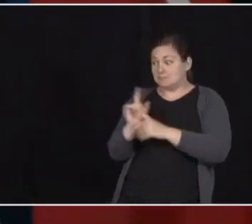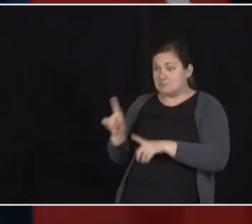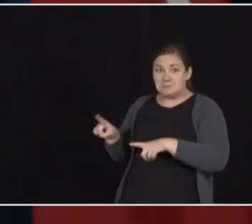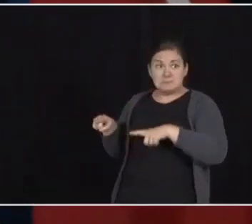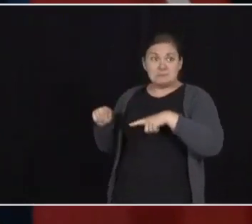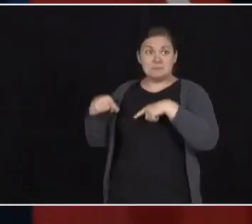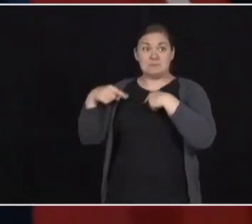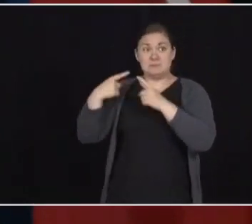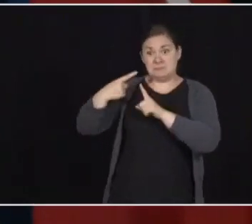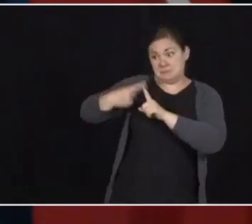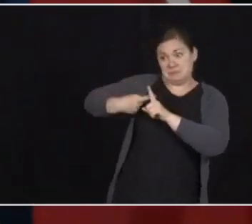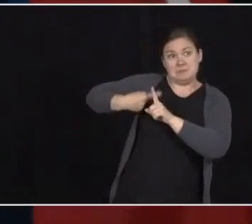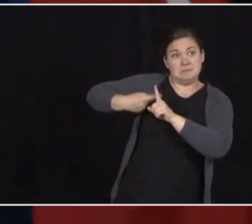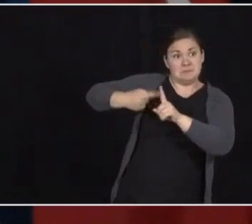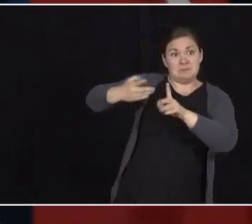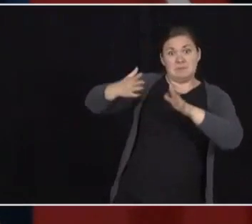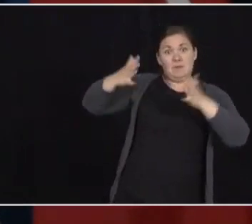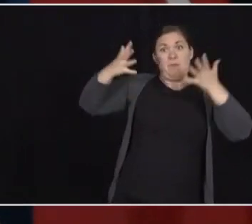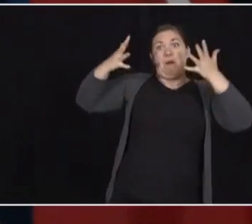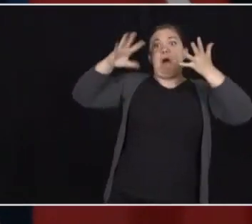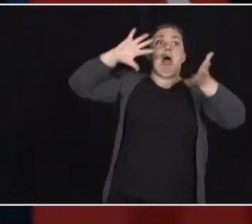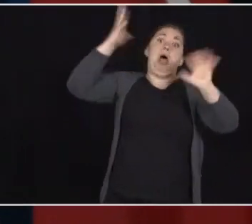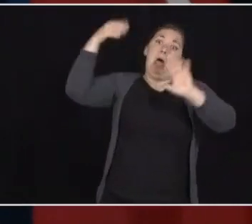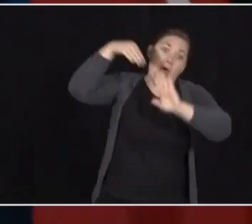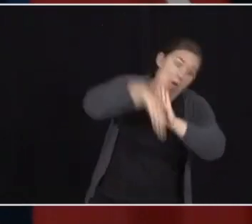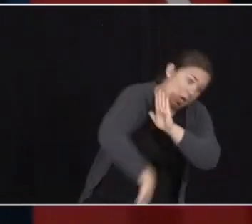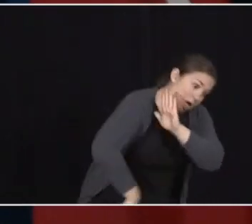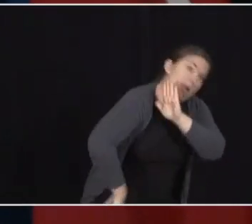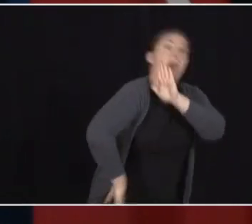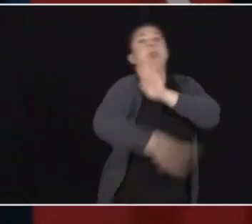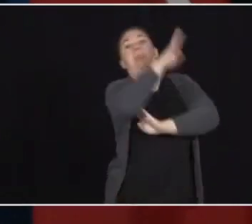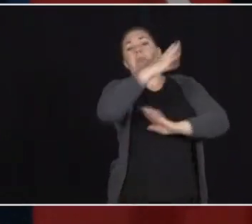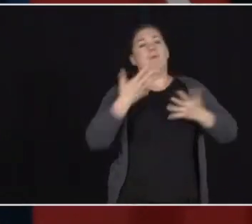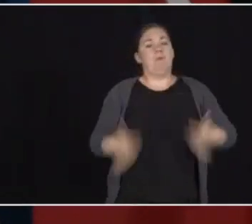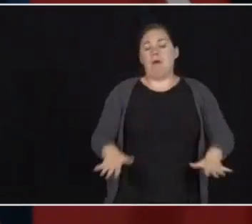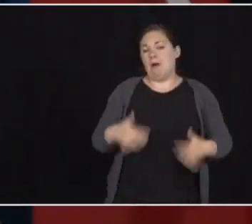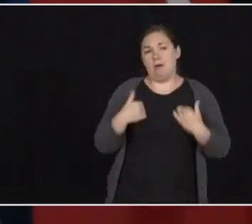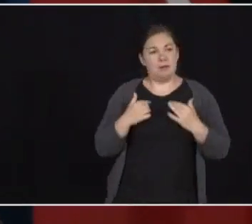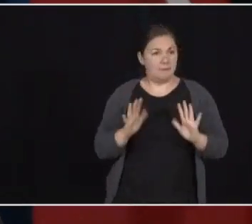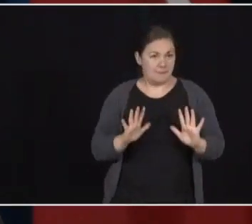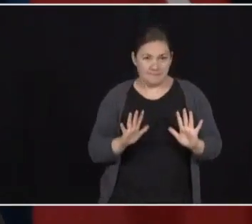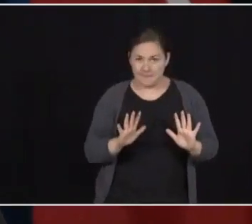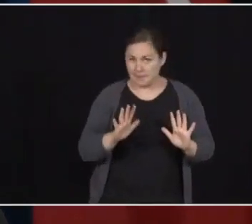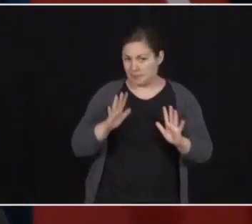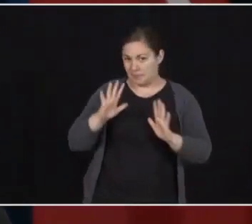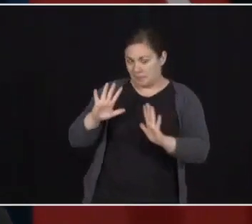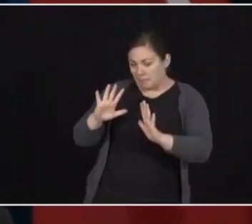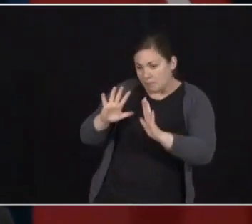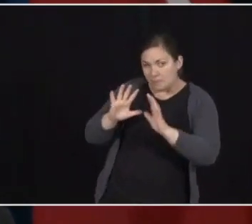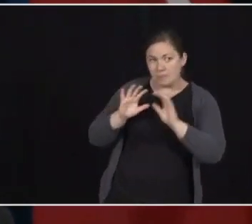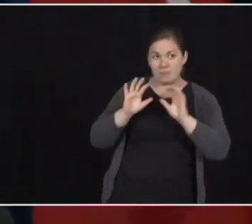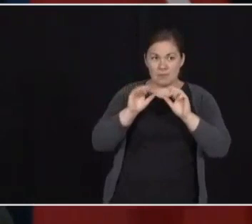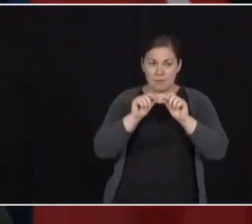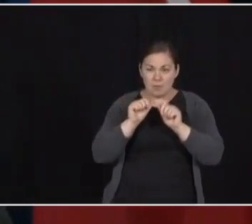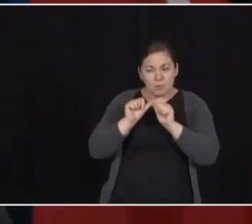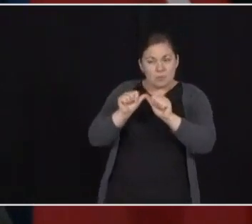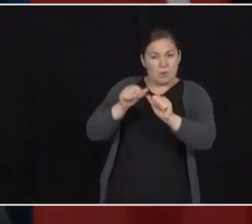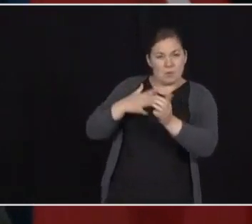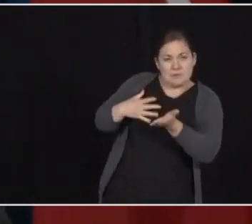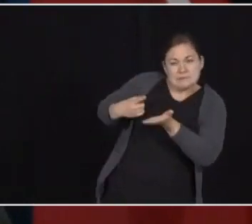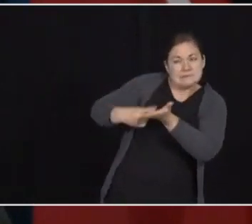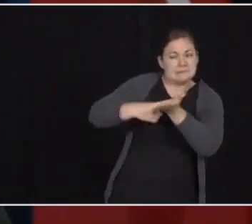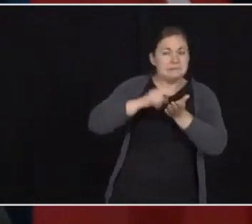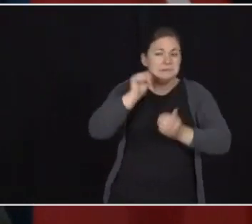to chance anything. So we'll get there, and we'll be talking more about in days to come about